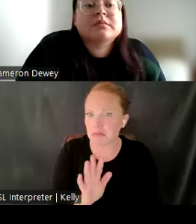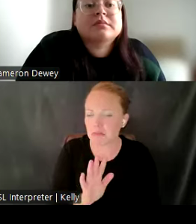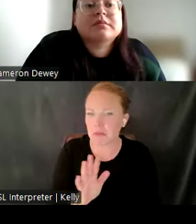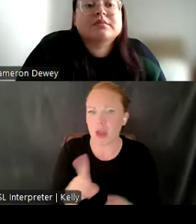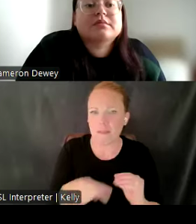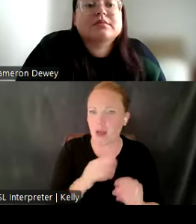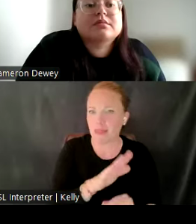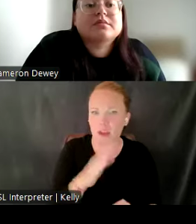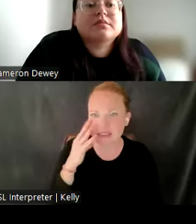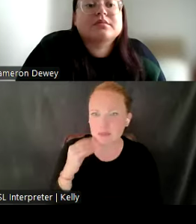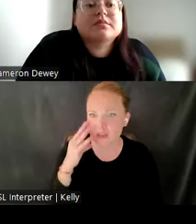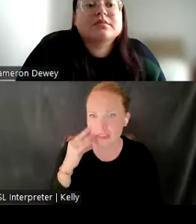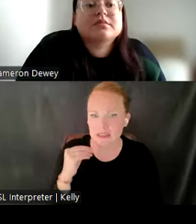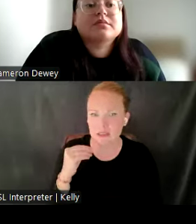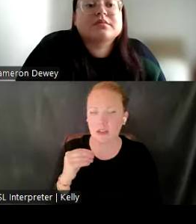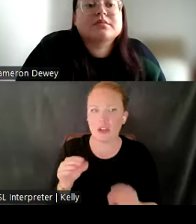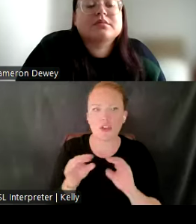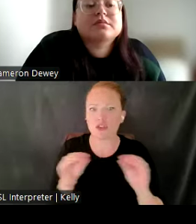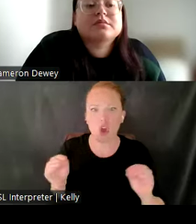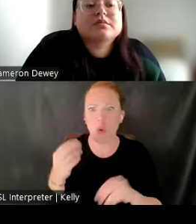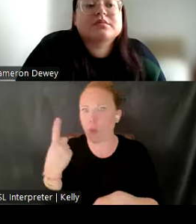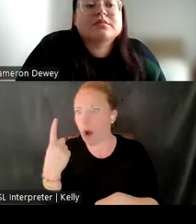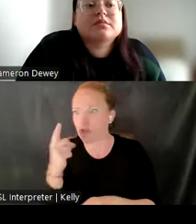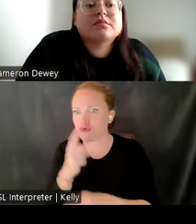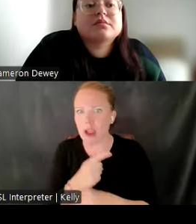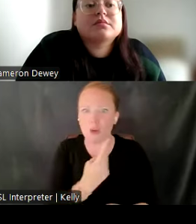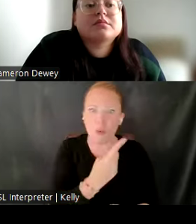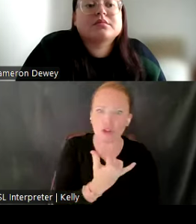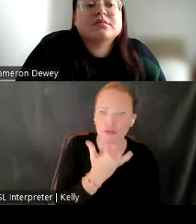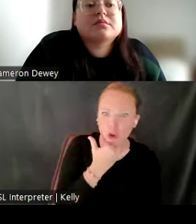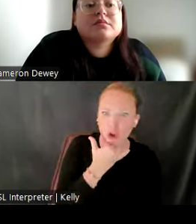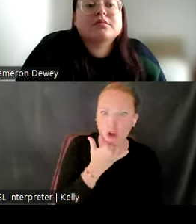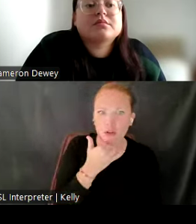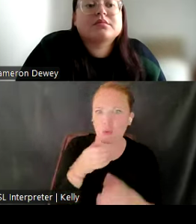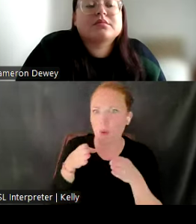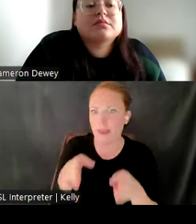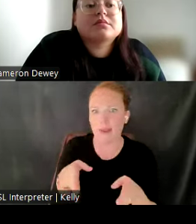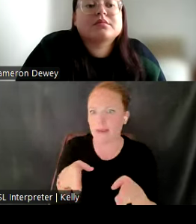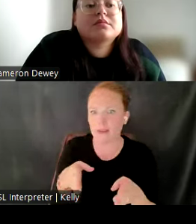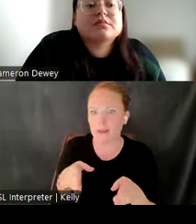their experience, right? There's no one or right way to